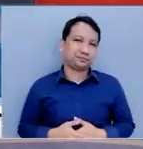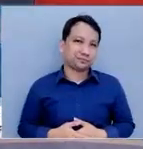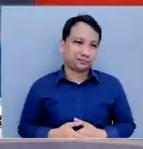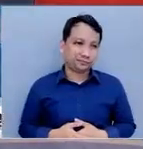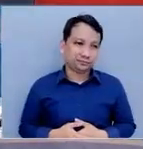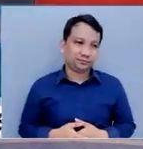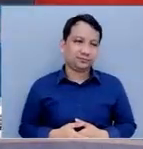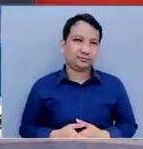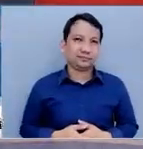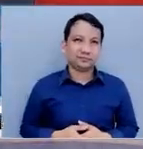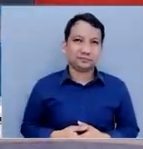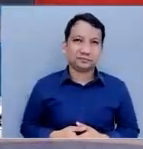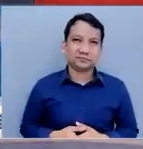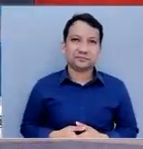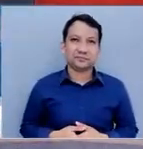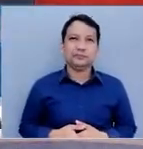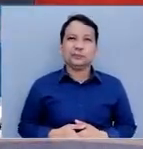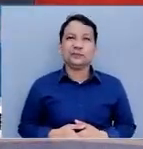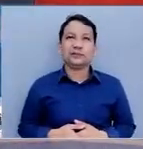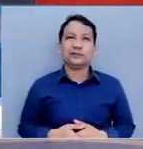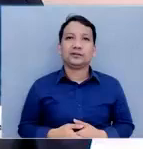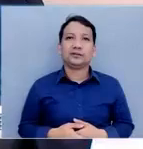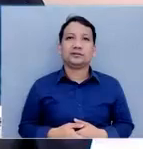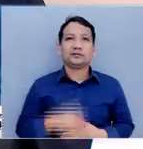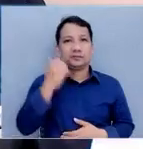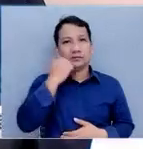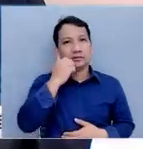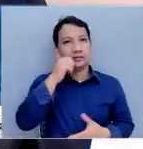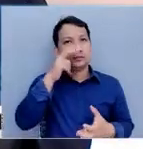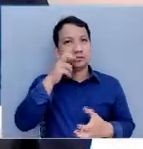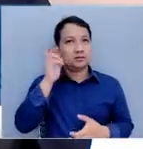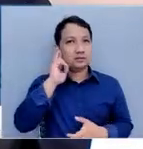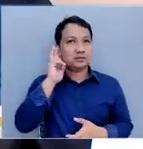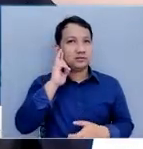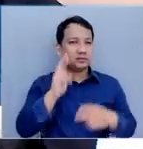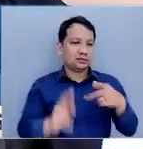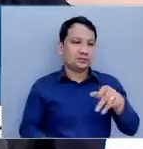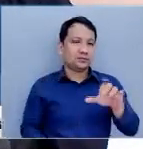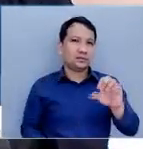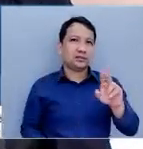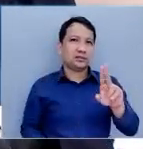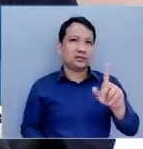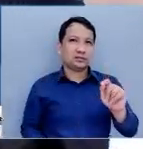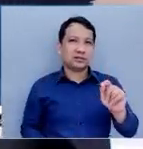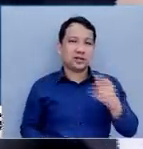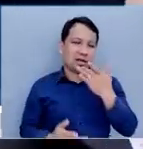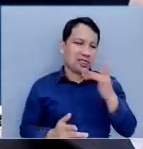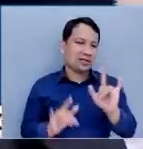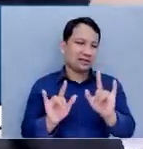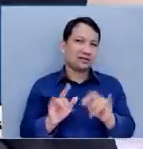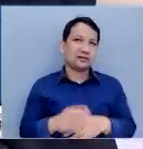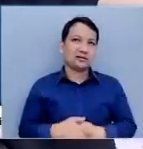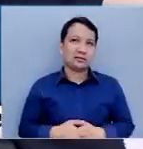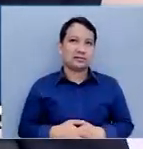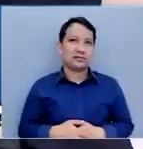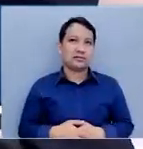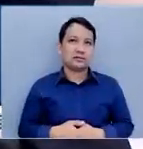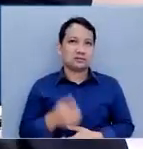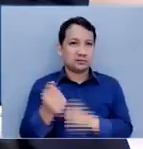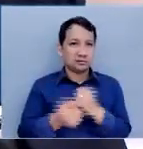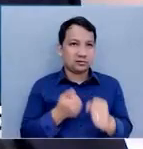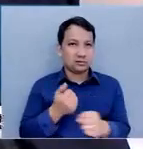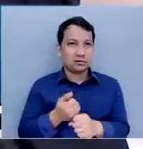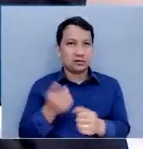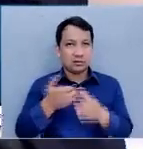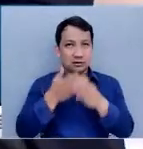proud of you, for sure. You know, I used to play your song all the time on the radio, Parachute. I don't know, I love Parachute. But this year, si celebrate